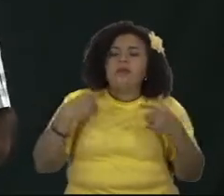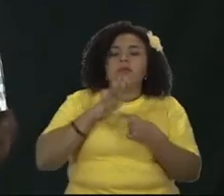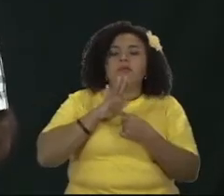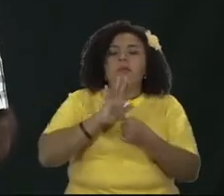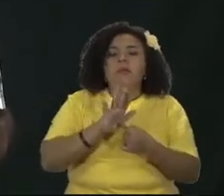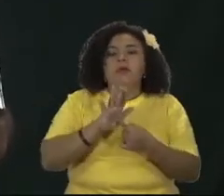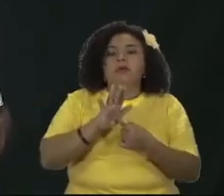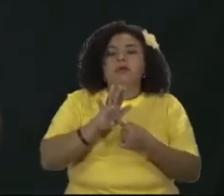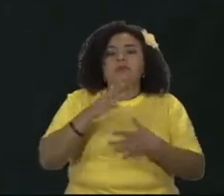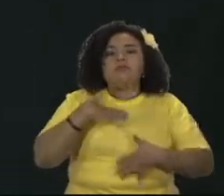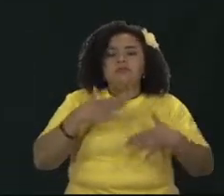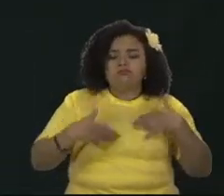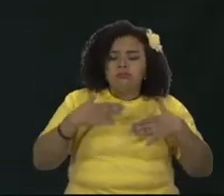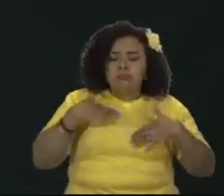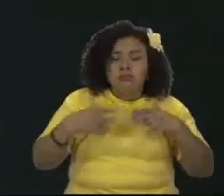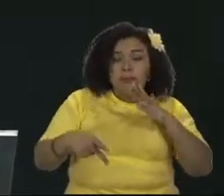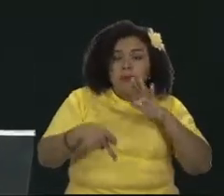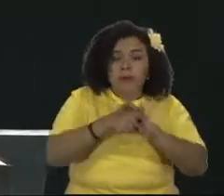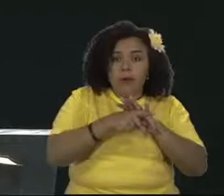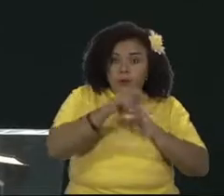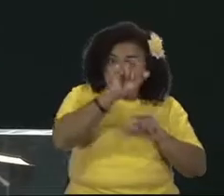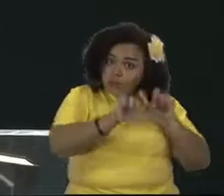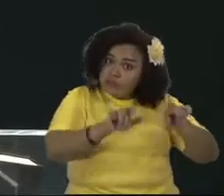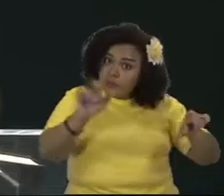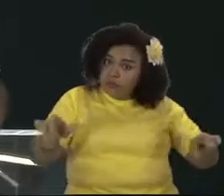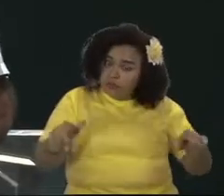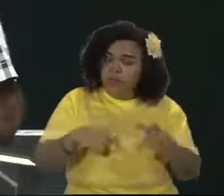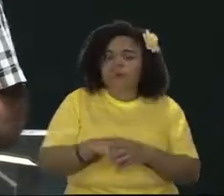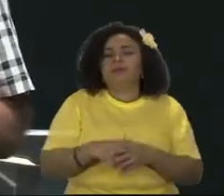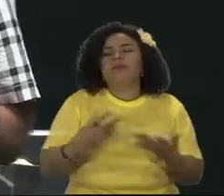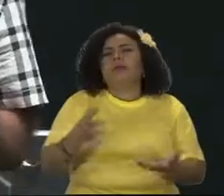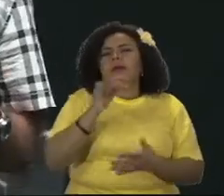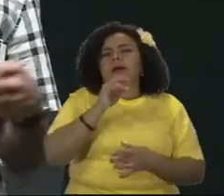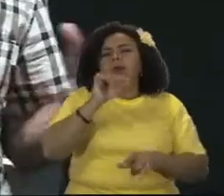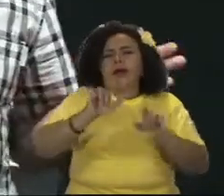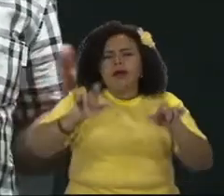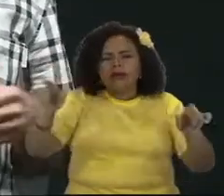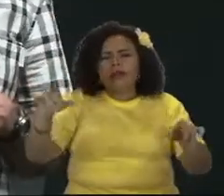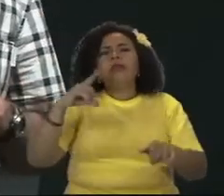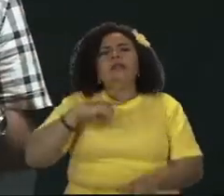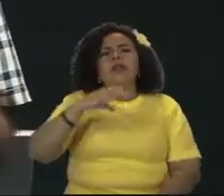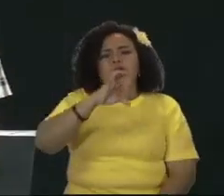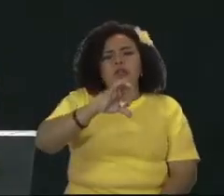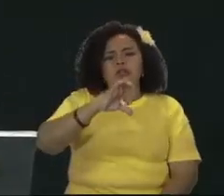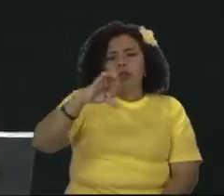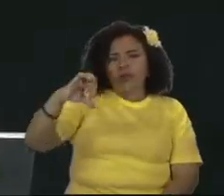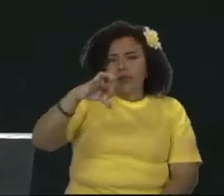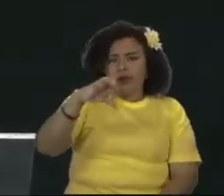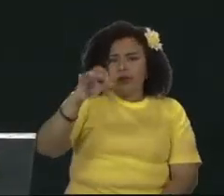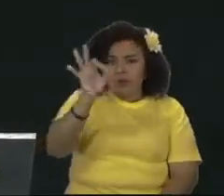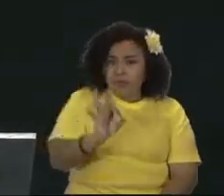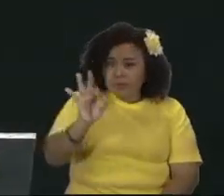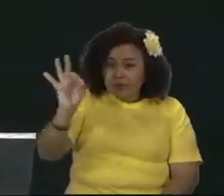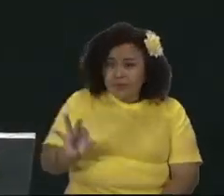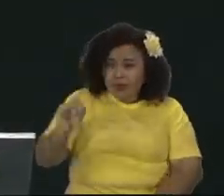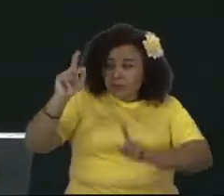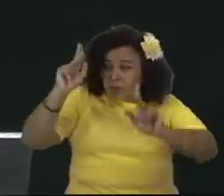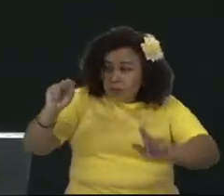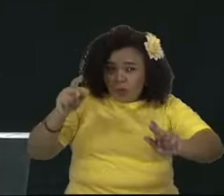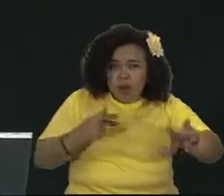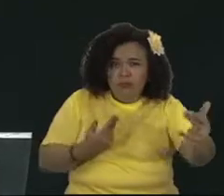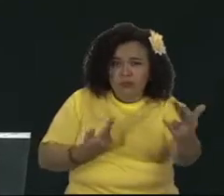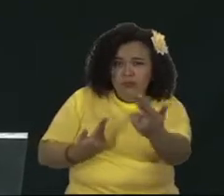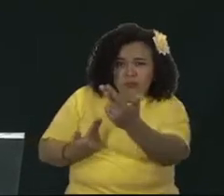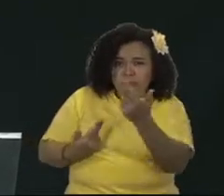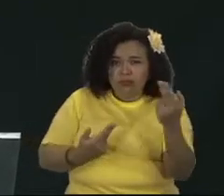draw. And we all have in common as a human being, 90% of our DNA is equal